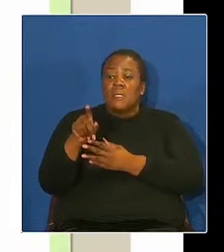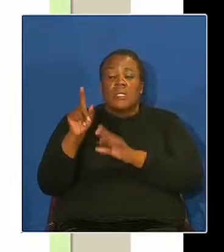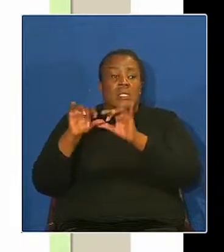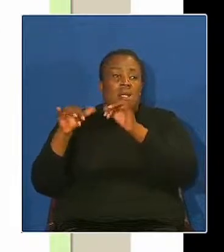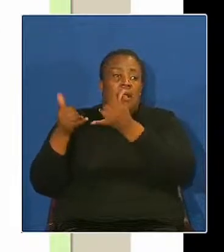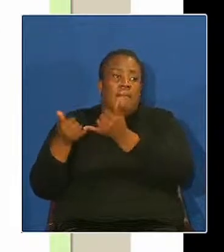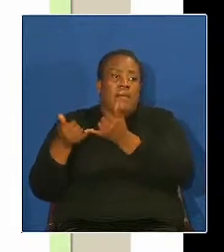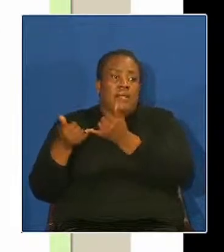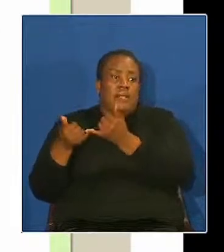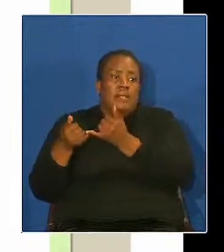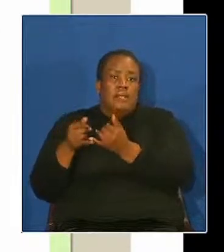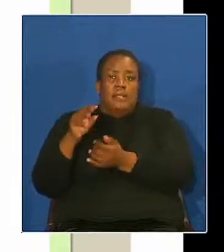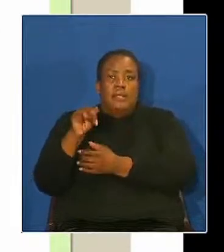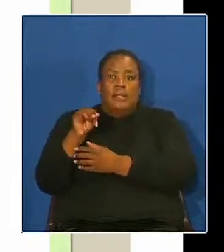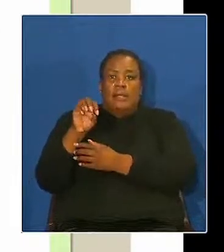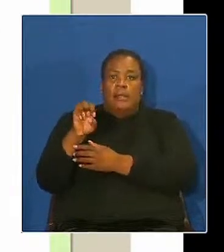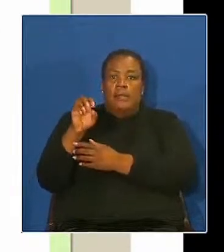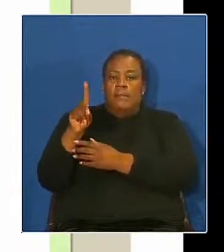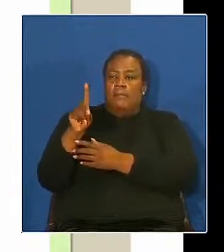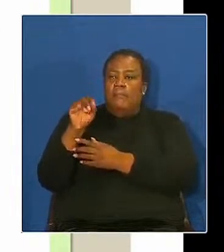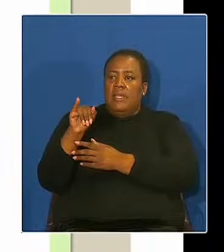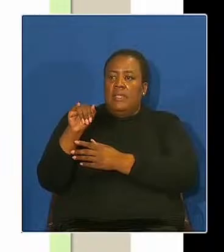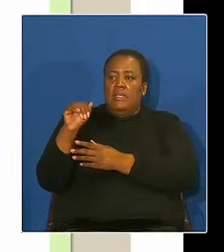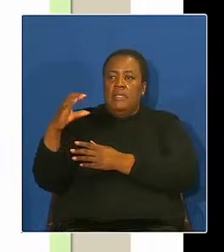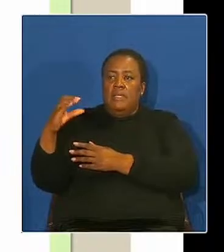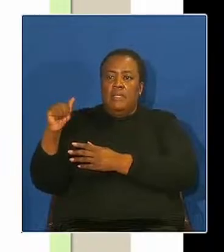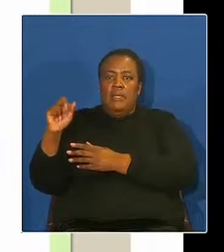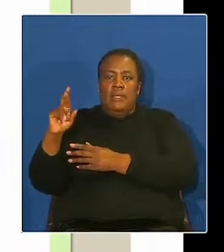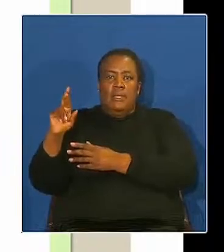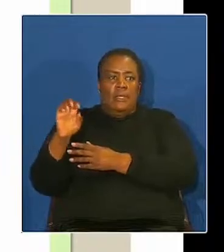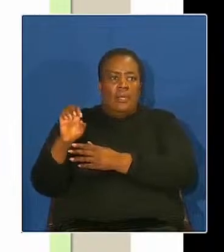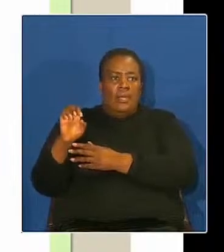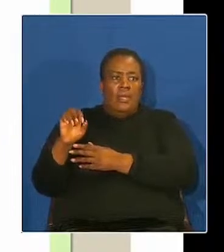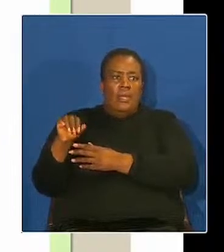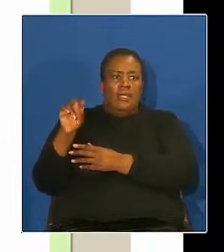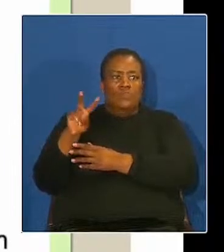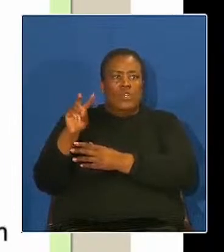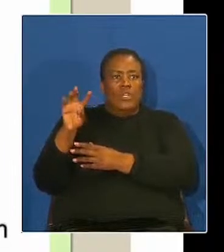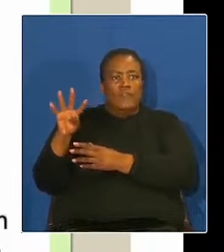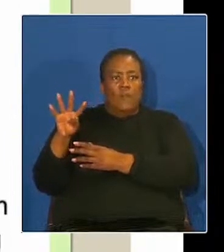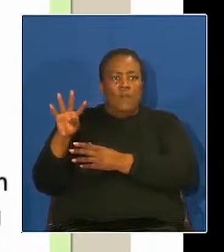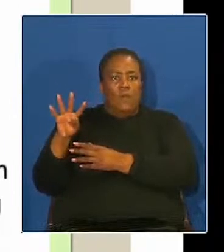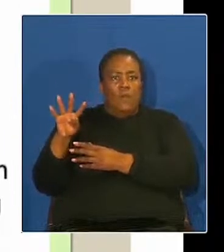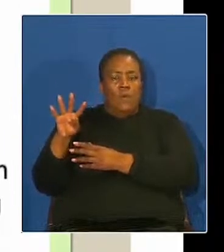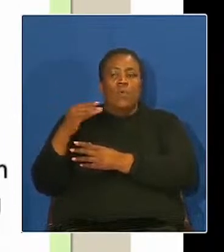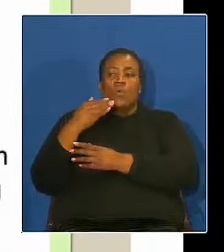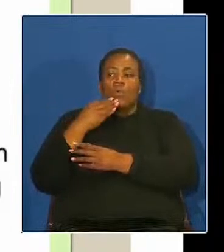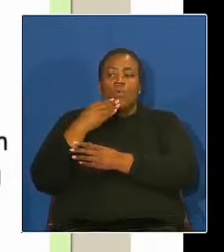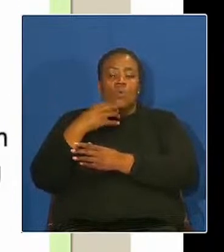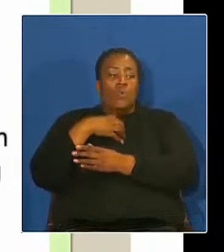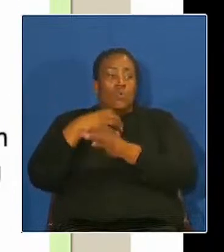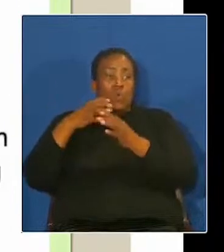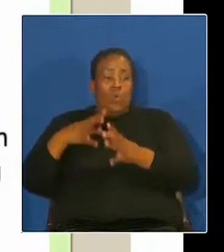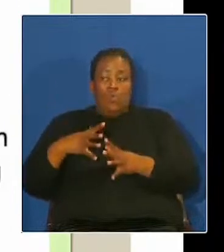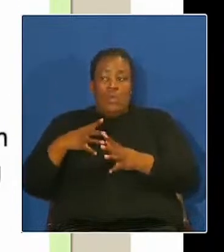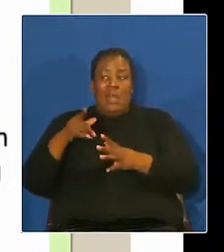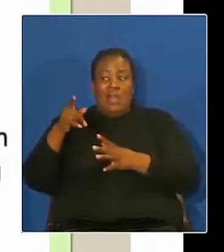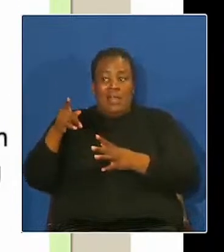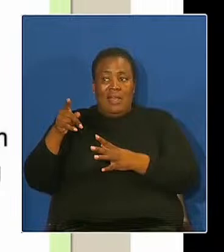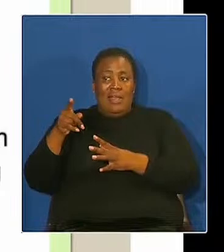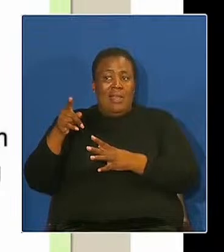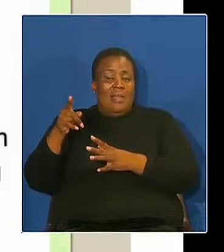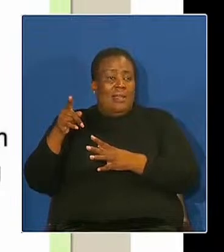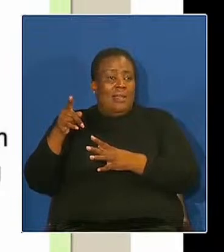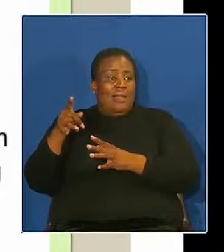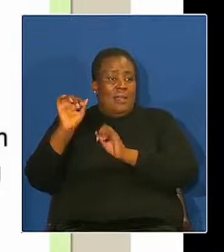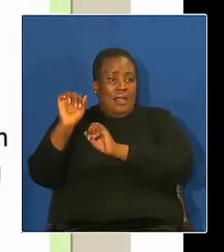company Medicare 24, owned by Mr. Matlala. Now we see Mr.